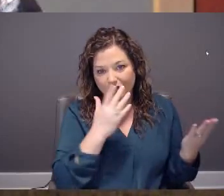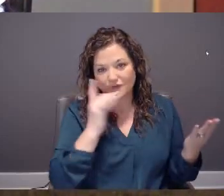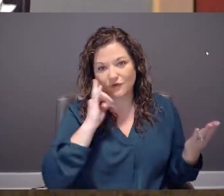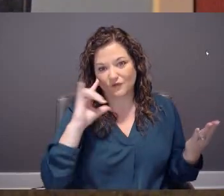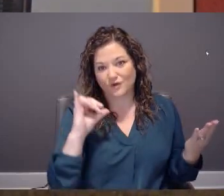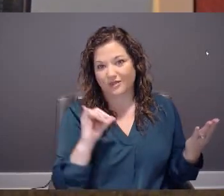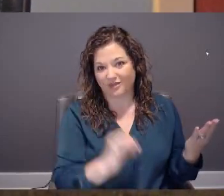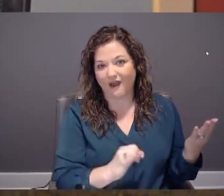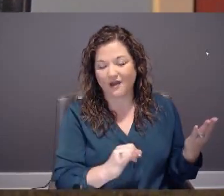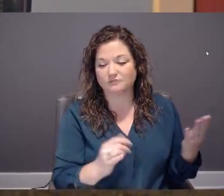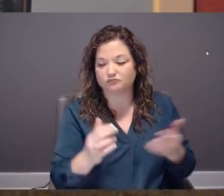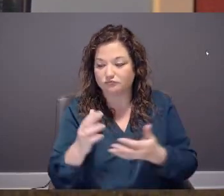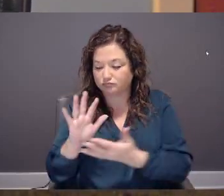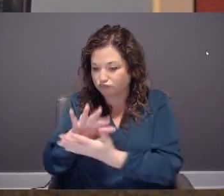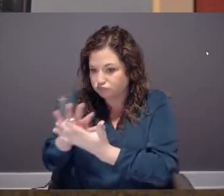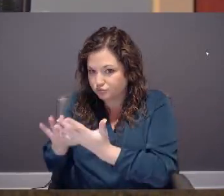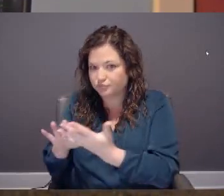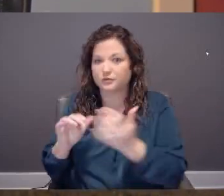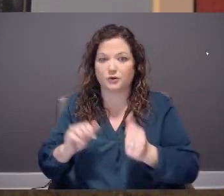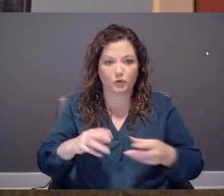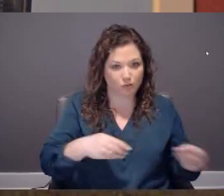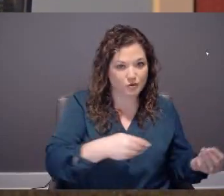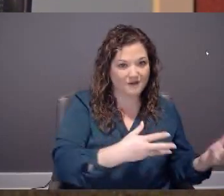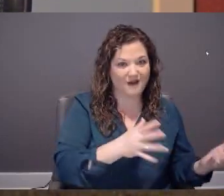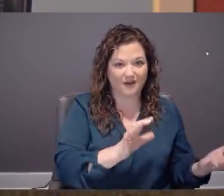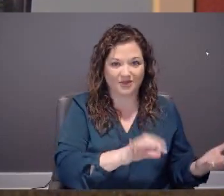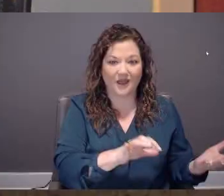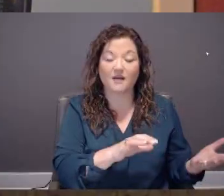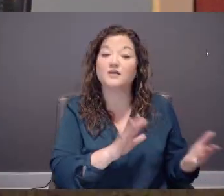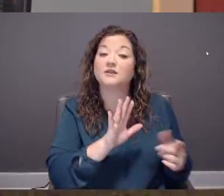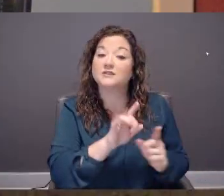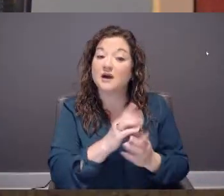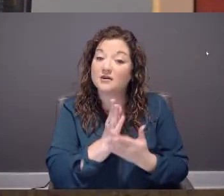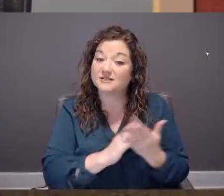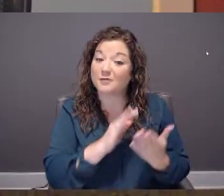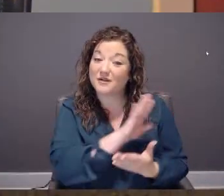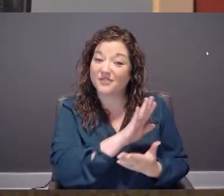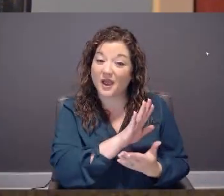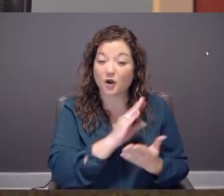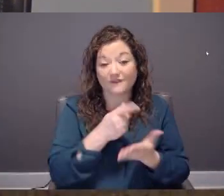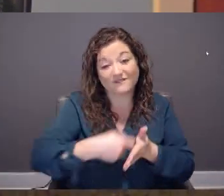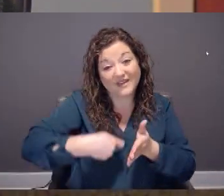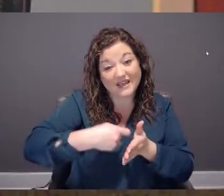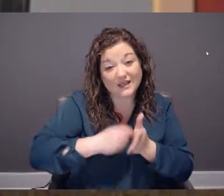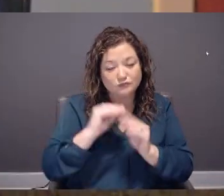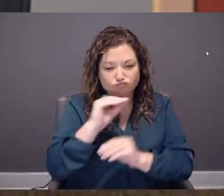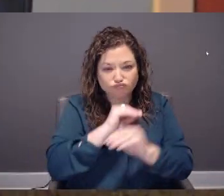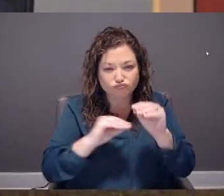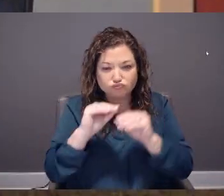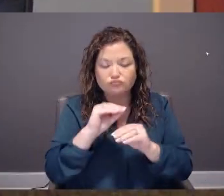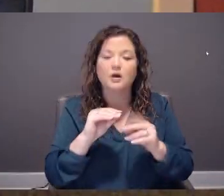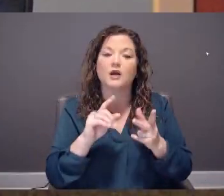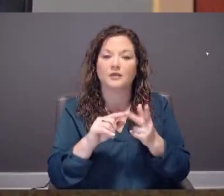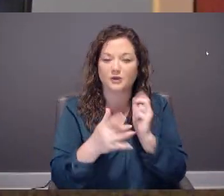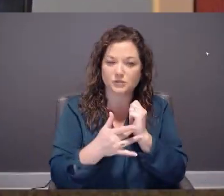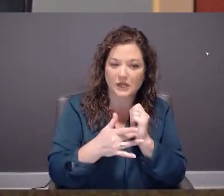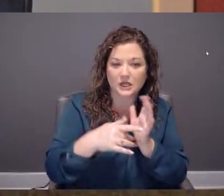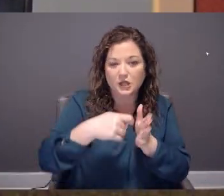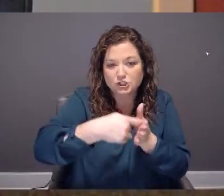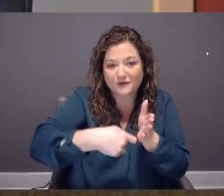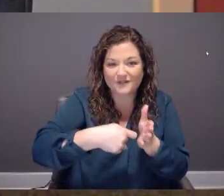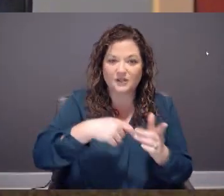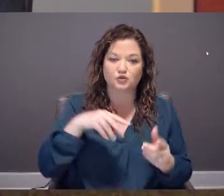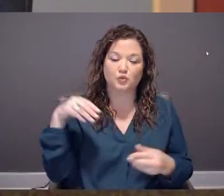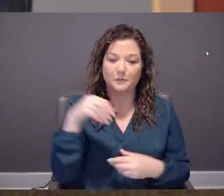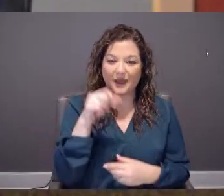the resources in that way, and some of the way they have restructured fees and how they do their technology fee to pay for itself.